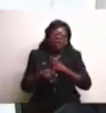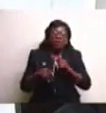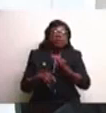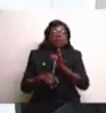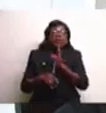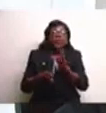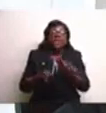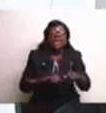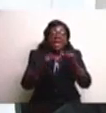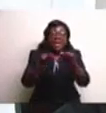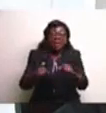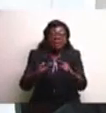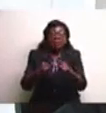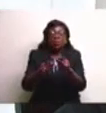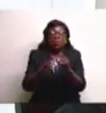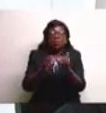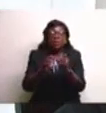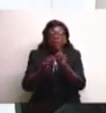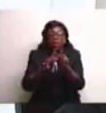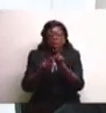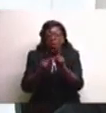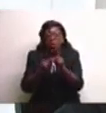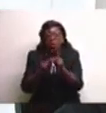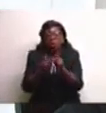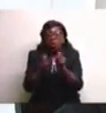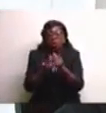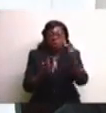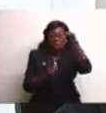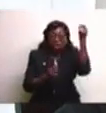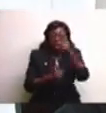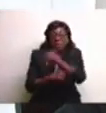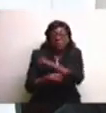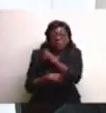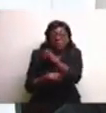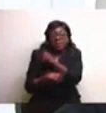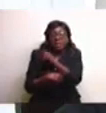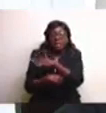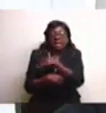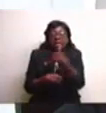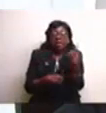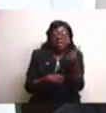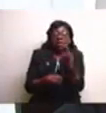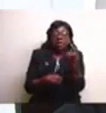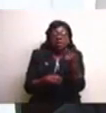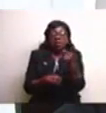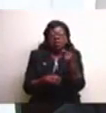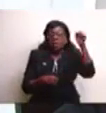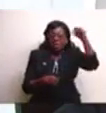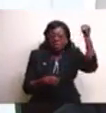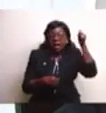to have conversations with the likes of George Smith and also Sir Arthur